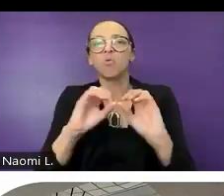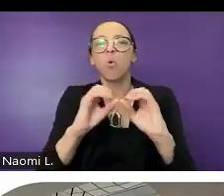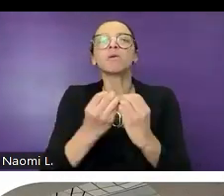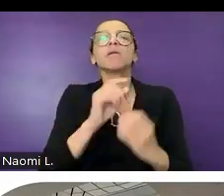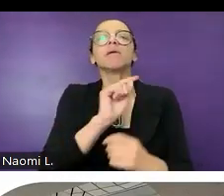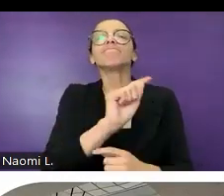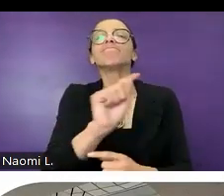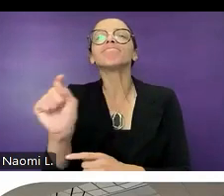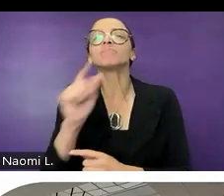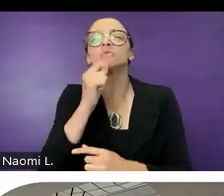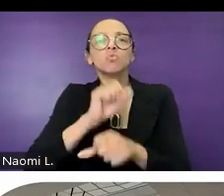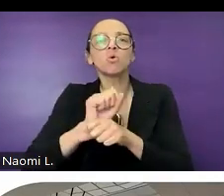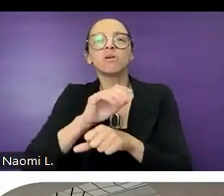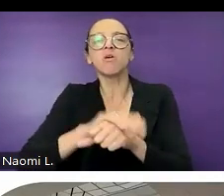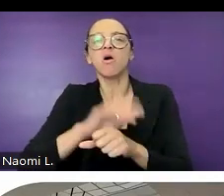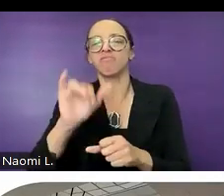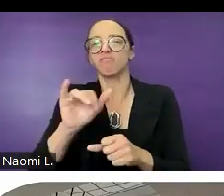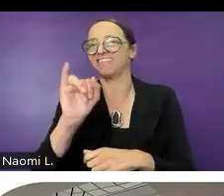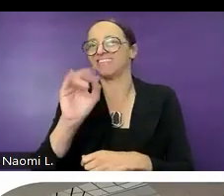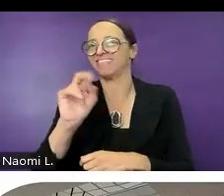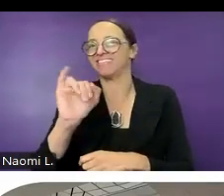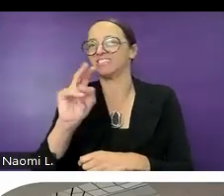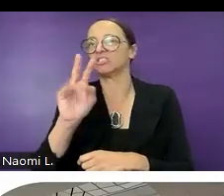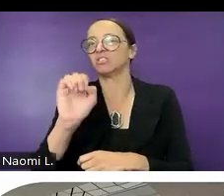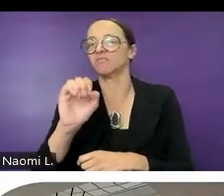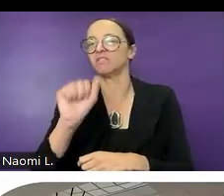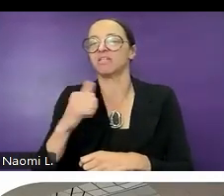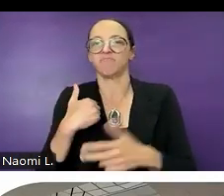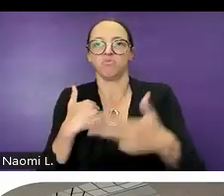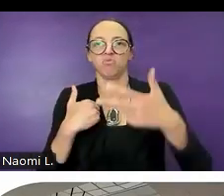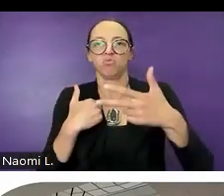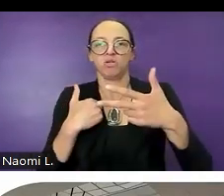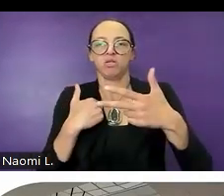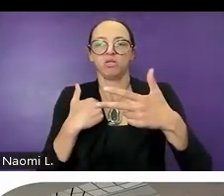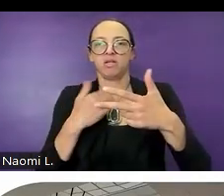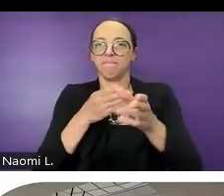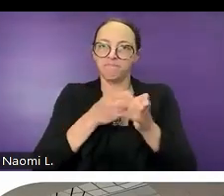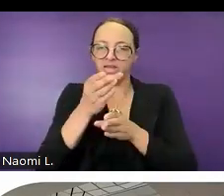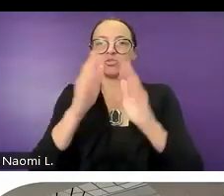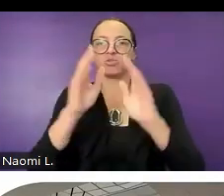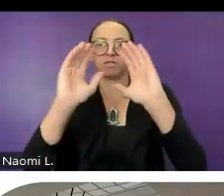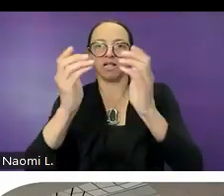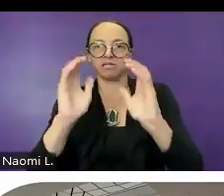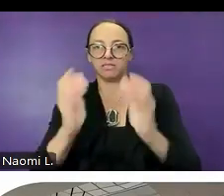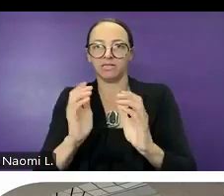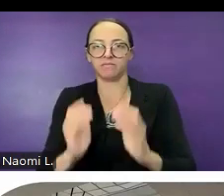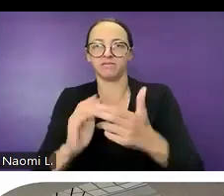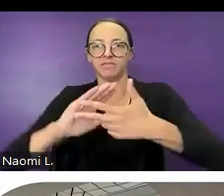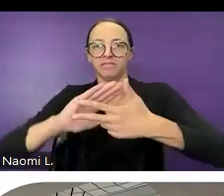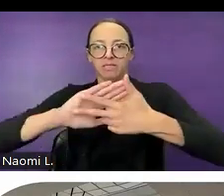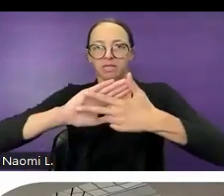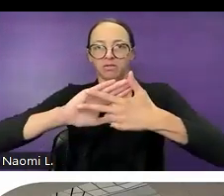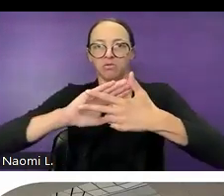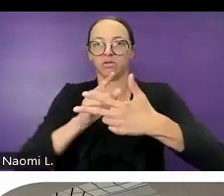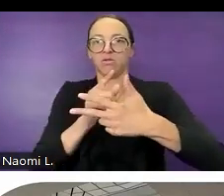can be classified into three major categories. First, and leading, is